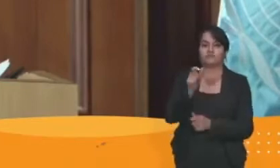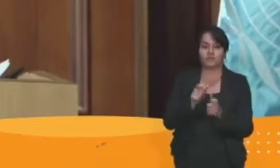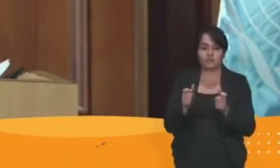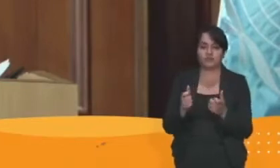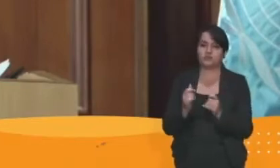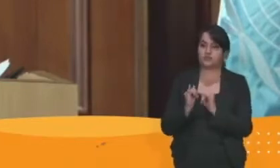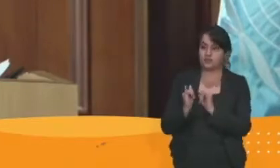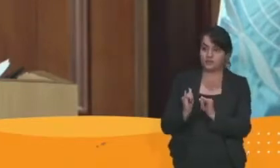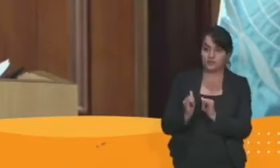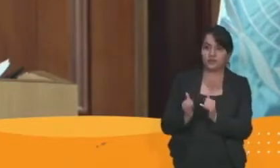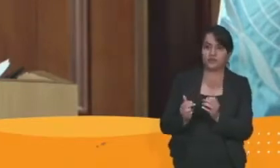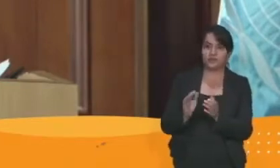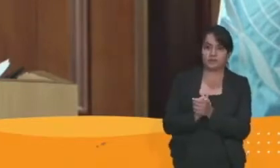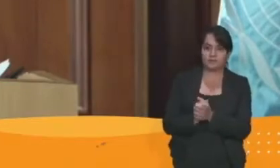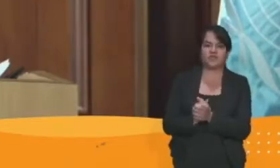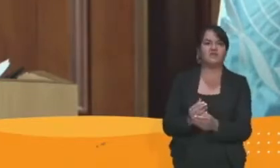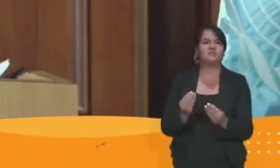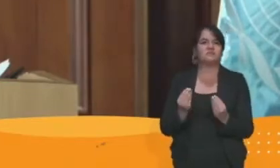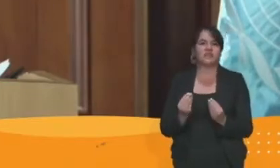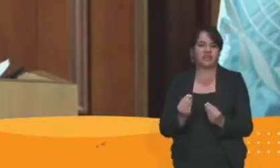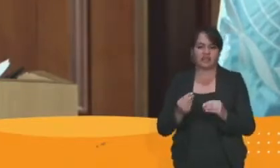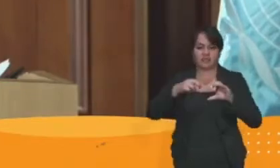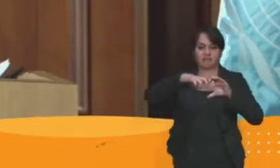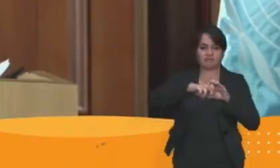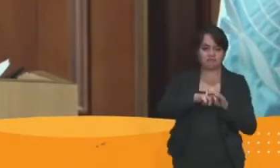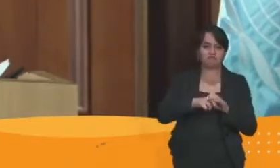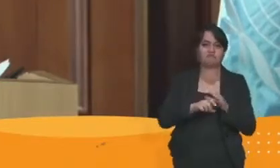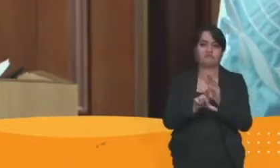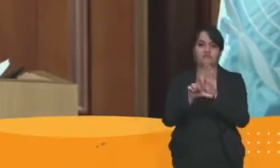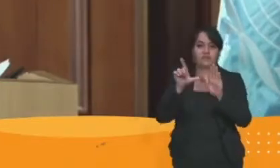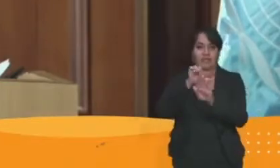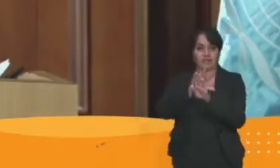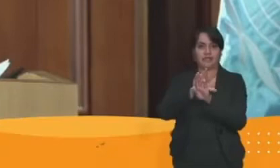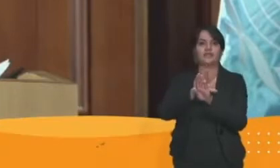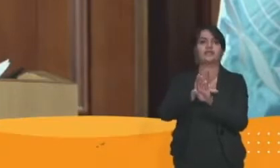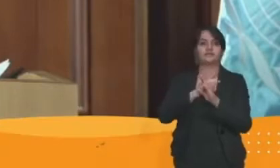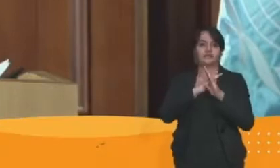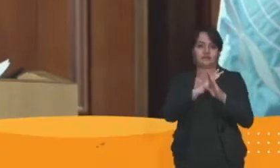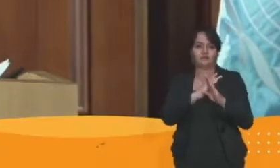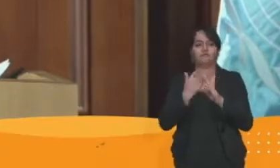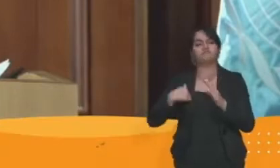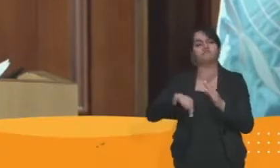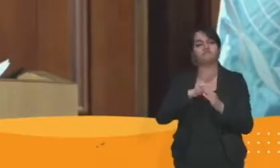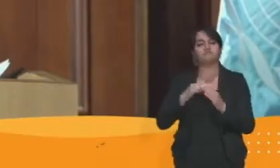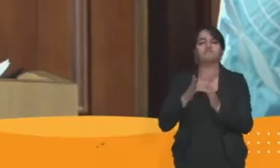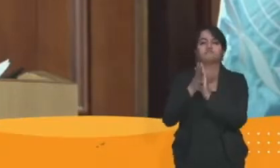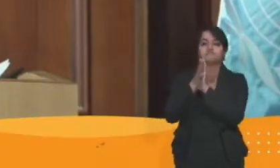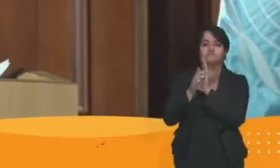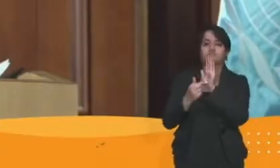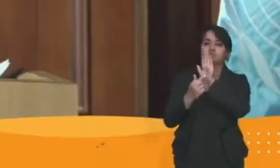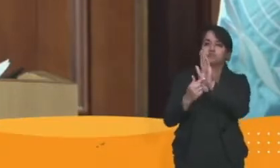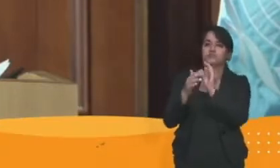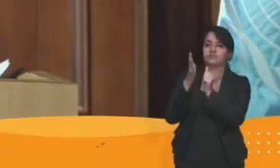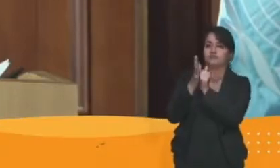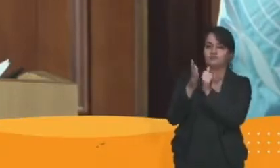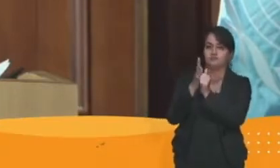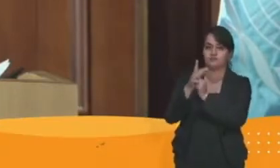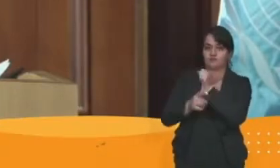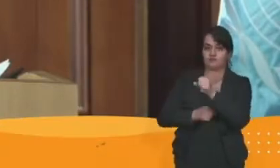on the fight of illicit exploitation that's being represented in the